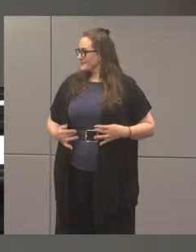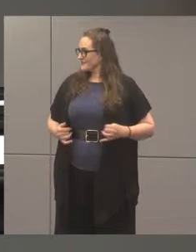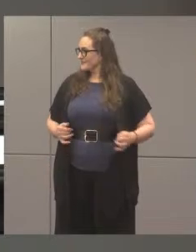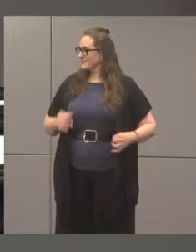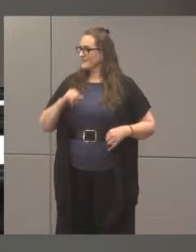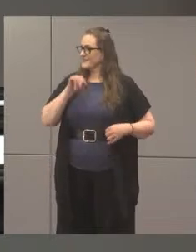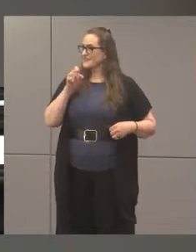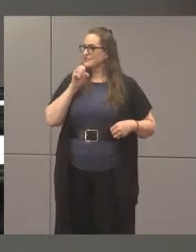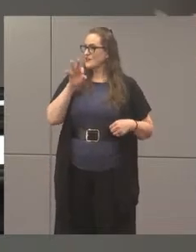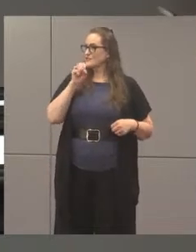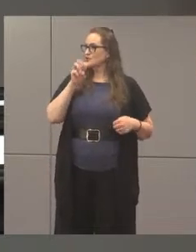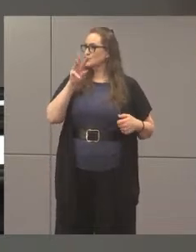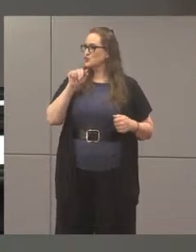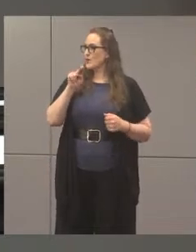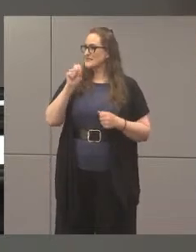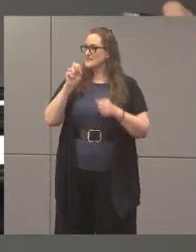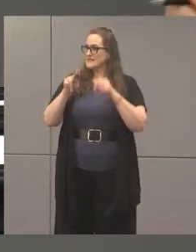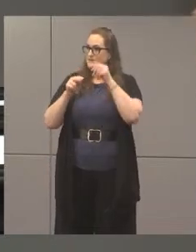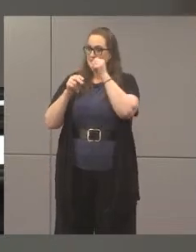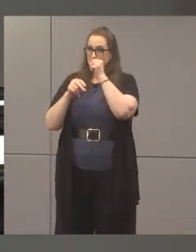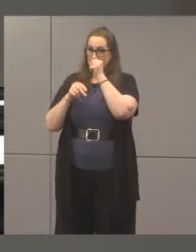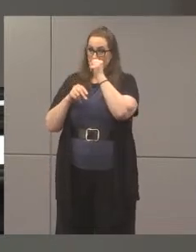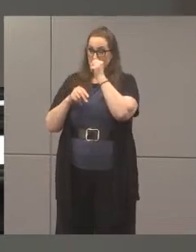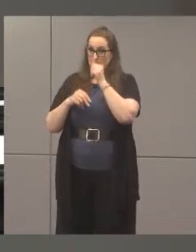Jeff Swanson?